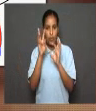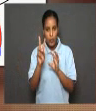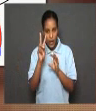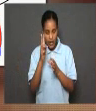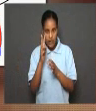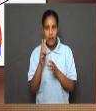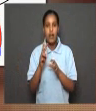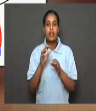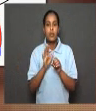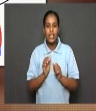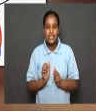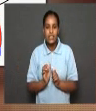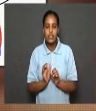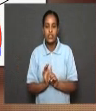repulsion.